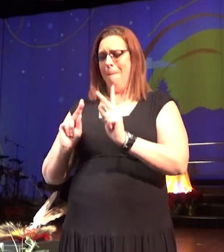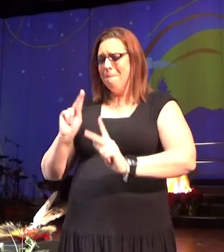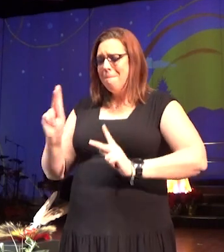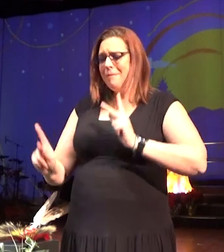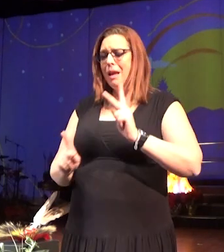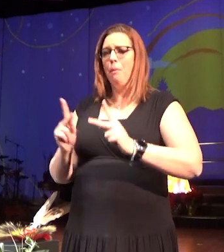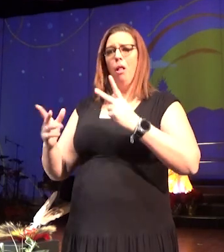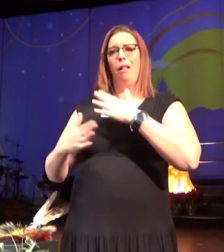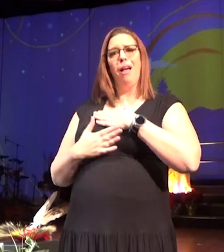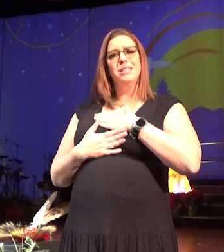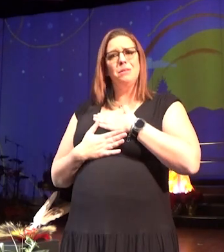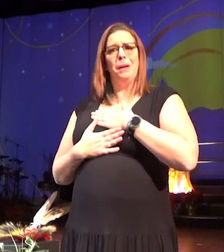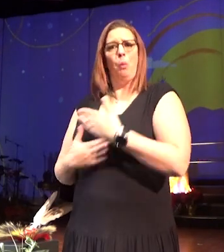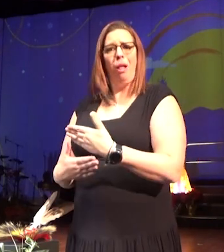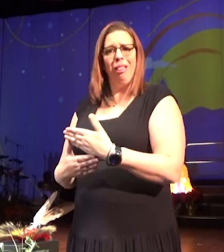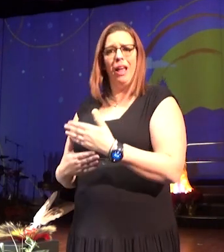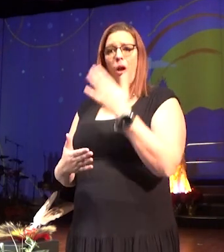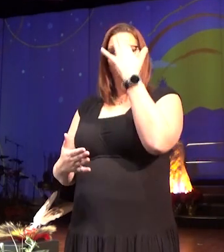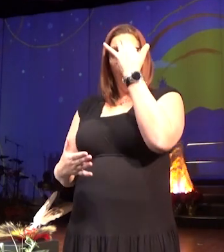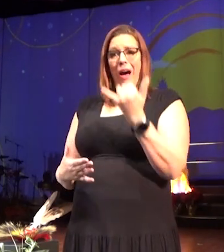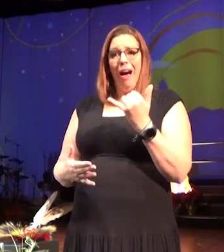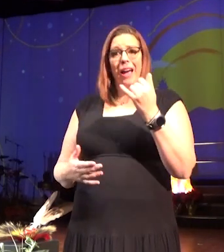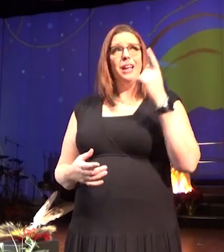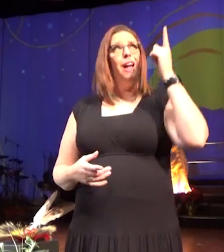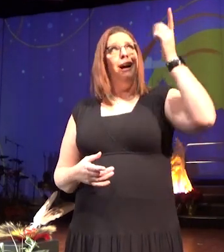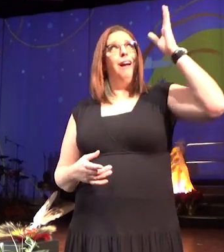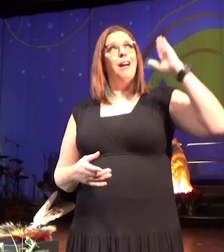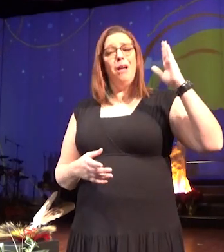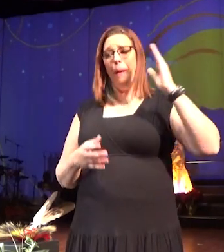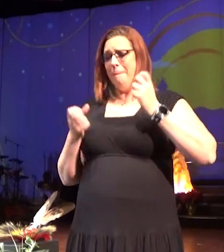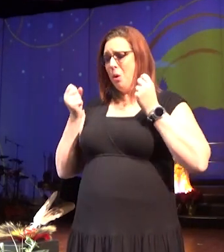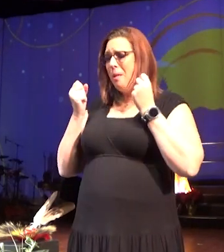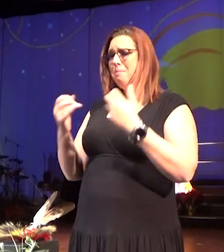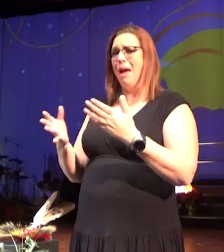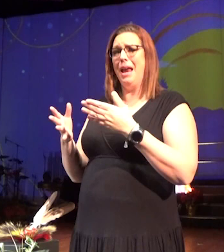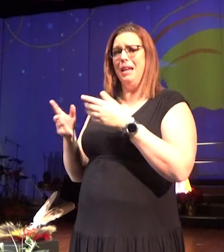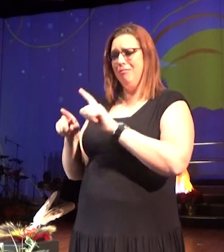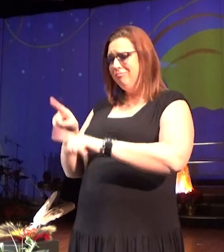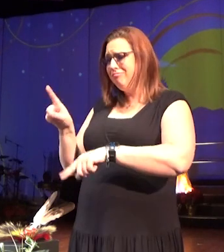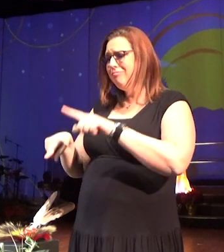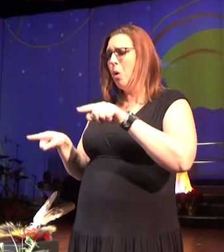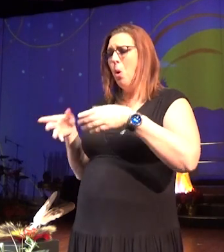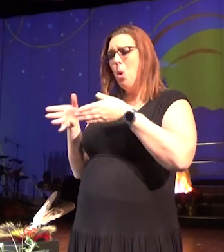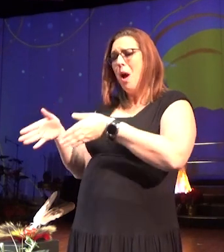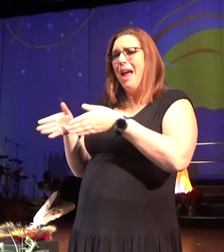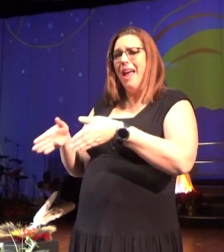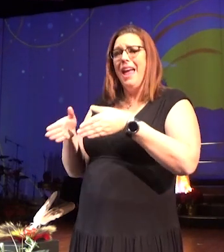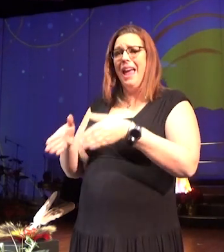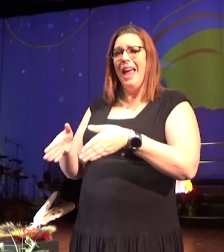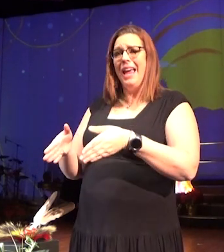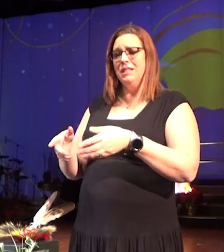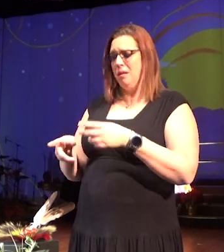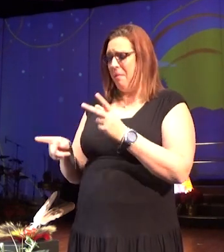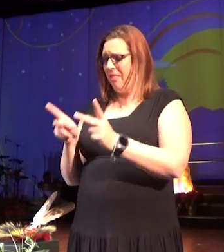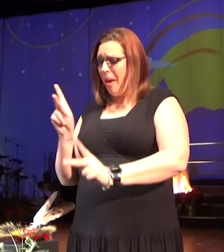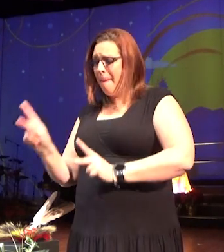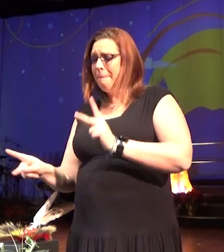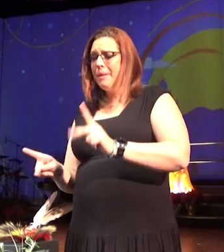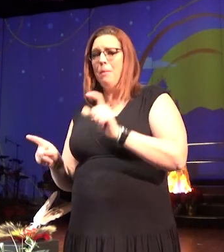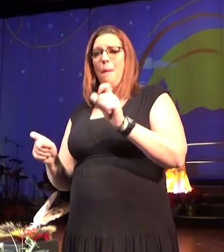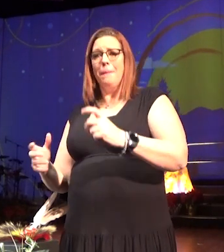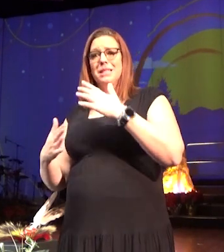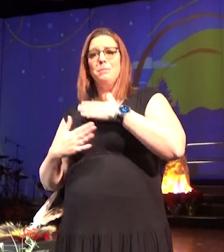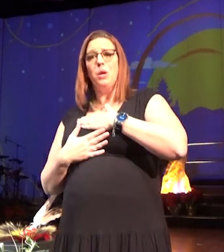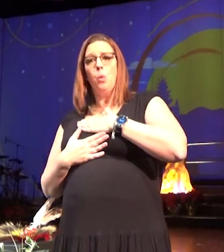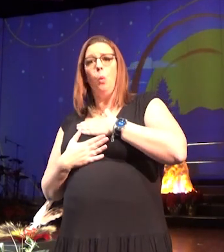People must be willing, because the Creator put many ways on this earth for the people to use, but the people must be